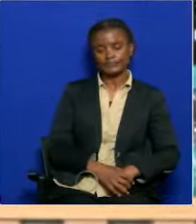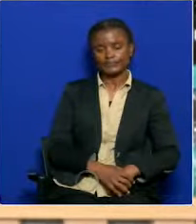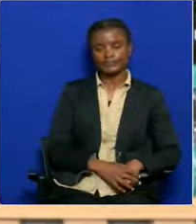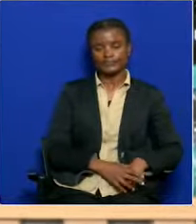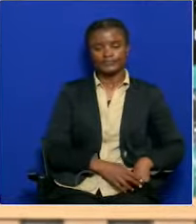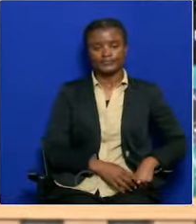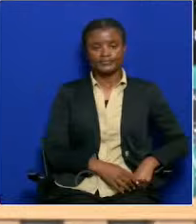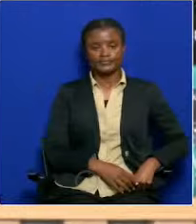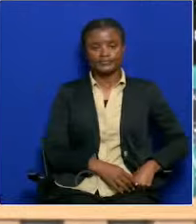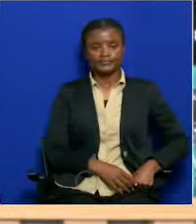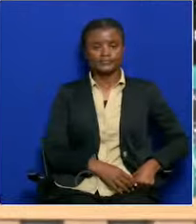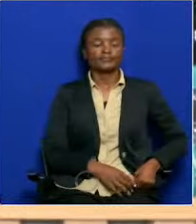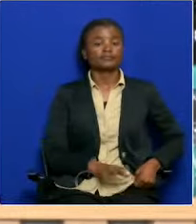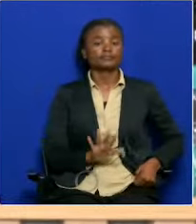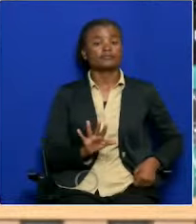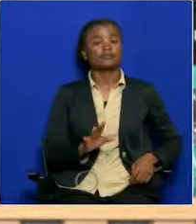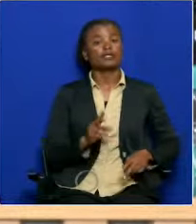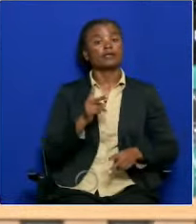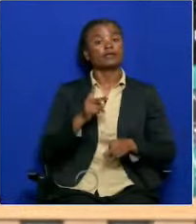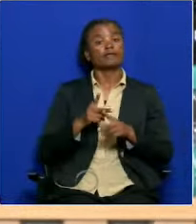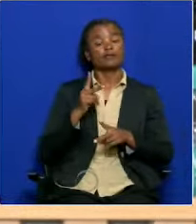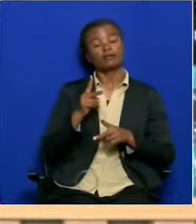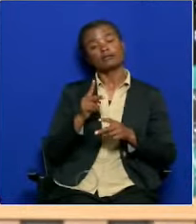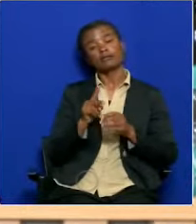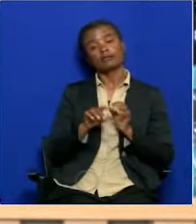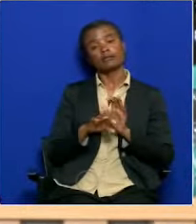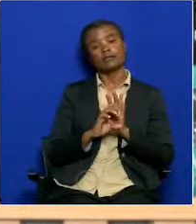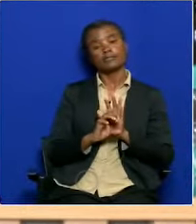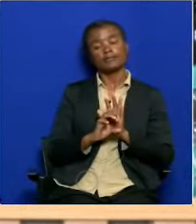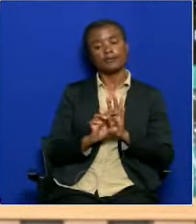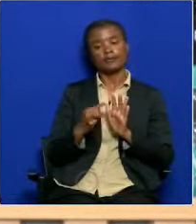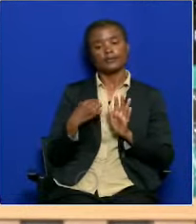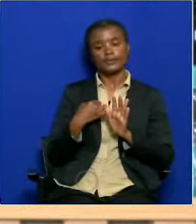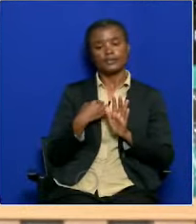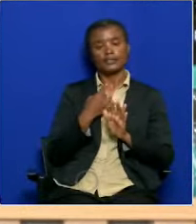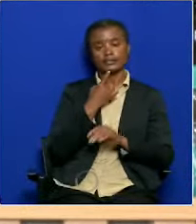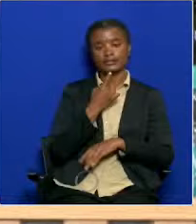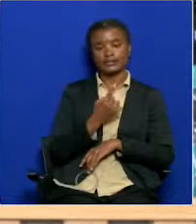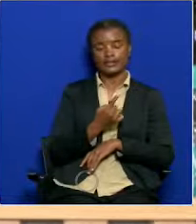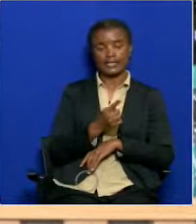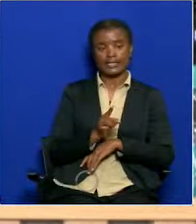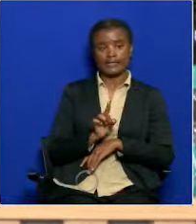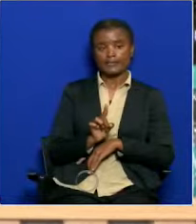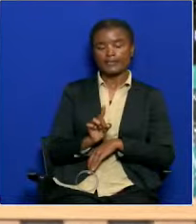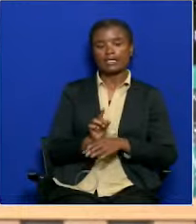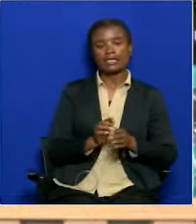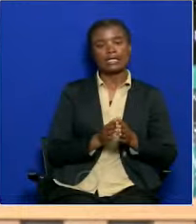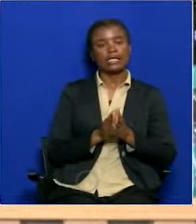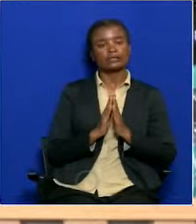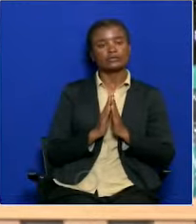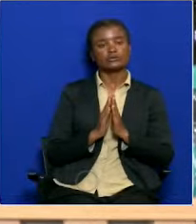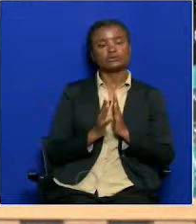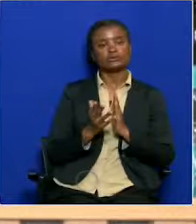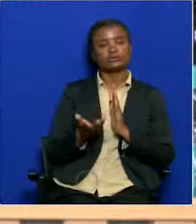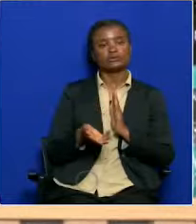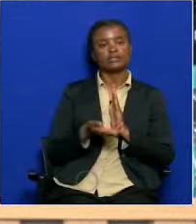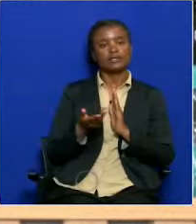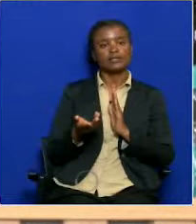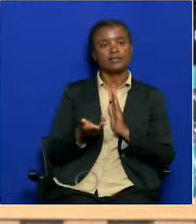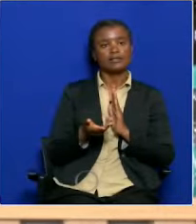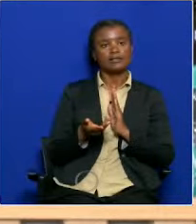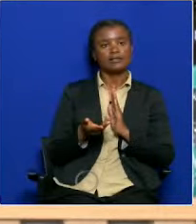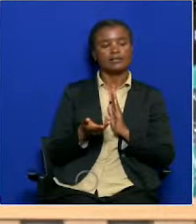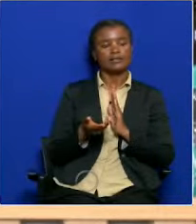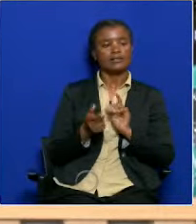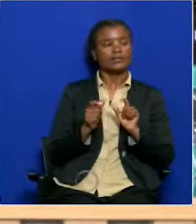final example I'll make, and I'm going to request that this not be shown. Commissioners, we go to file